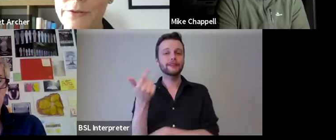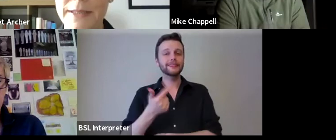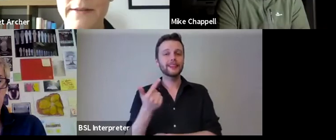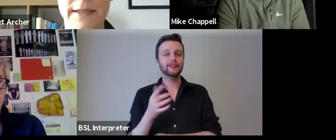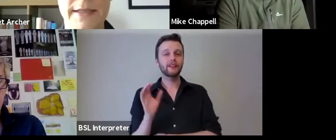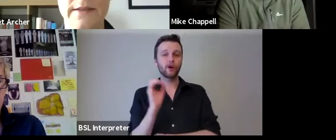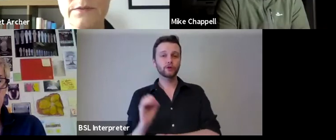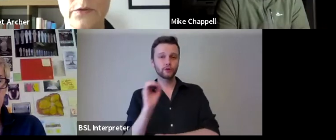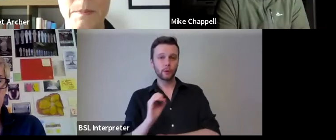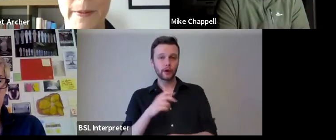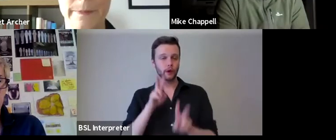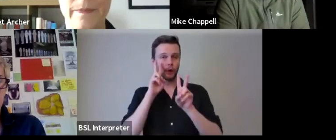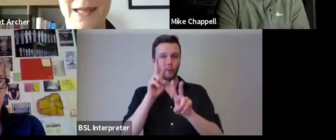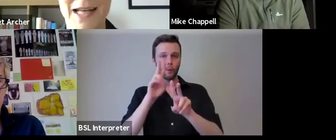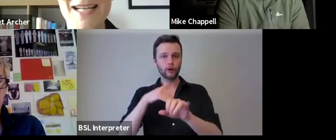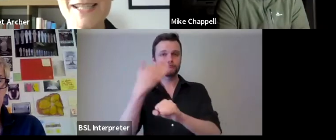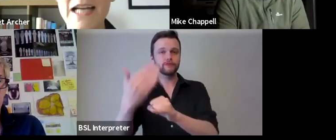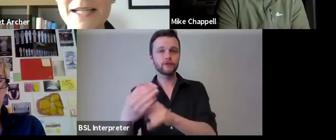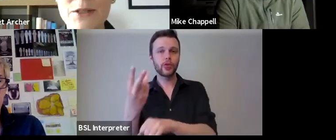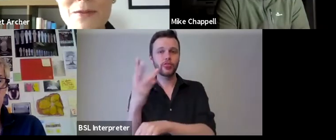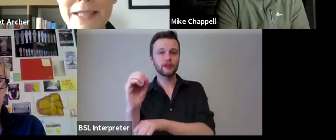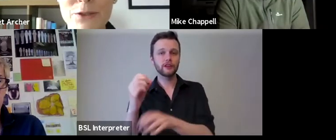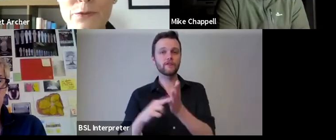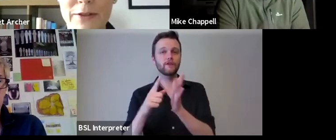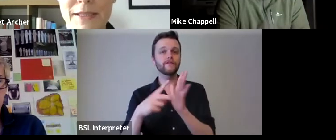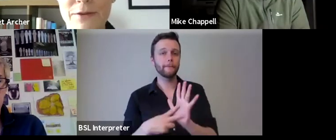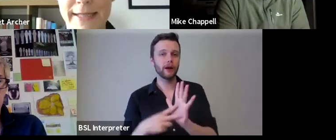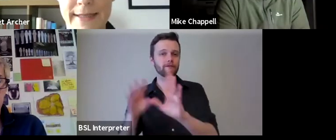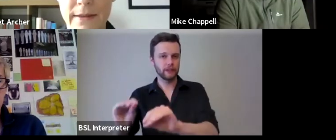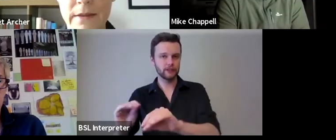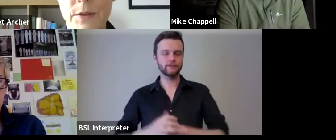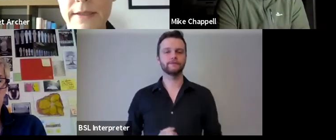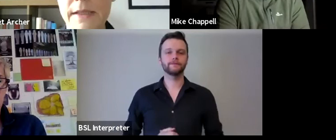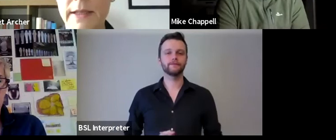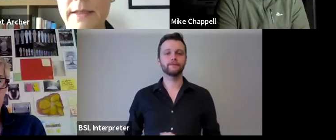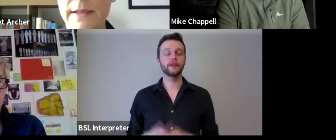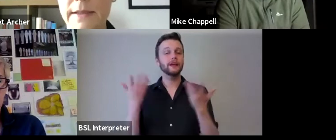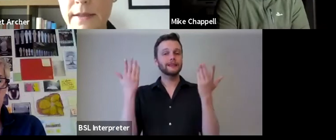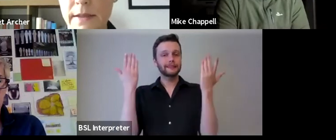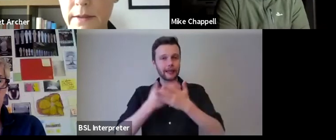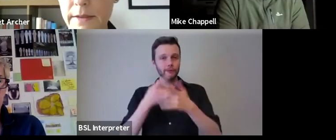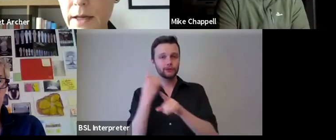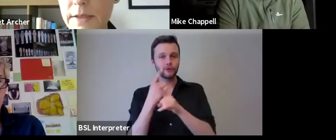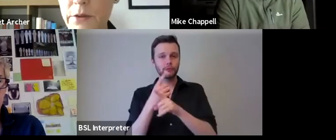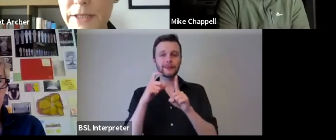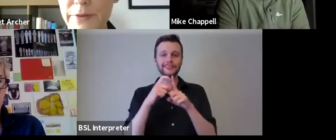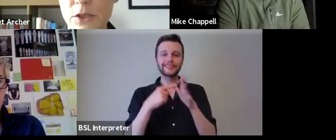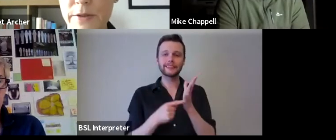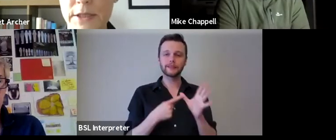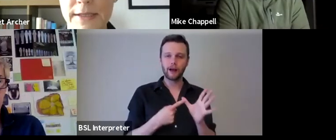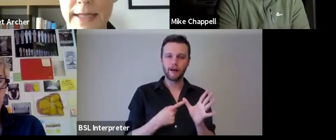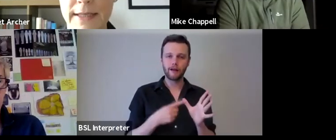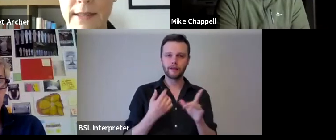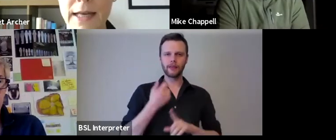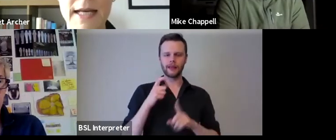available to view until the 30th of November. So tonight's conversation focuses on data. Questions we're going to discuss include how do the creative